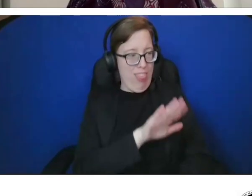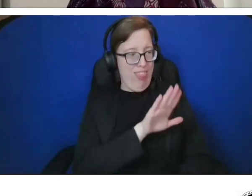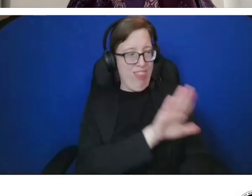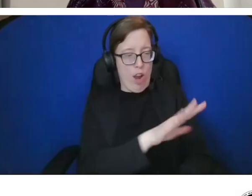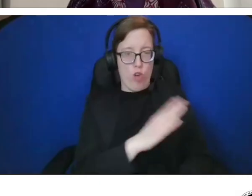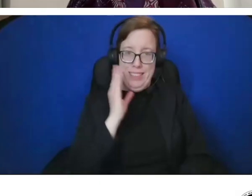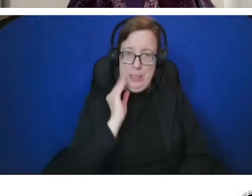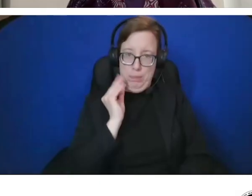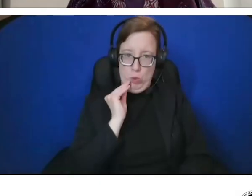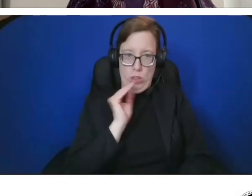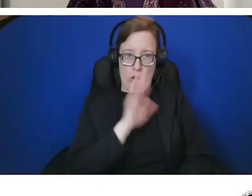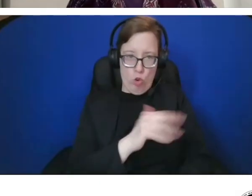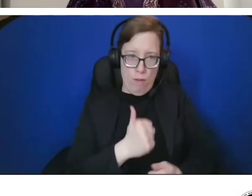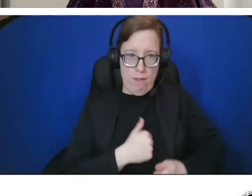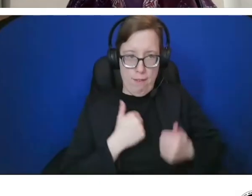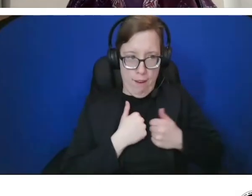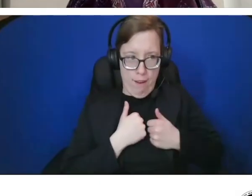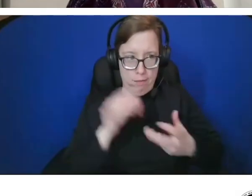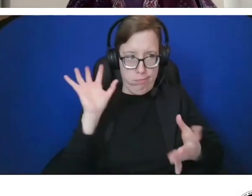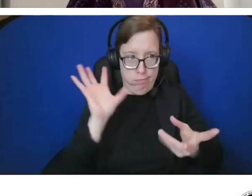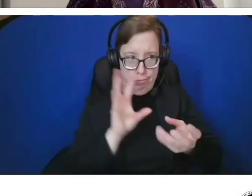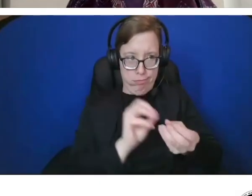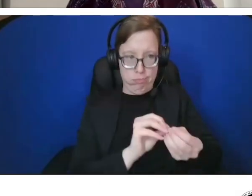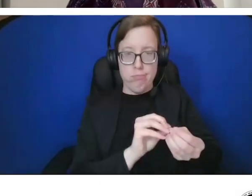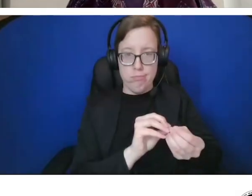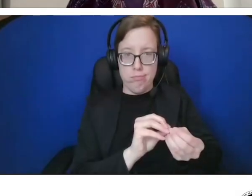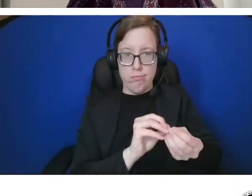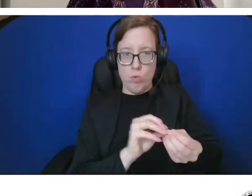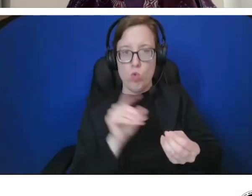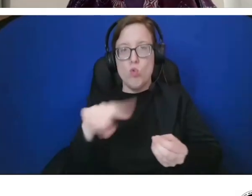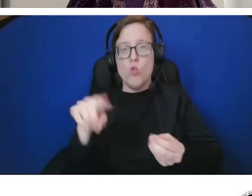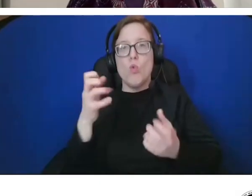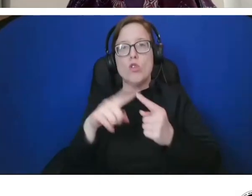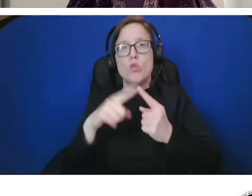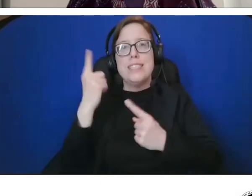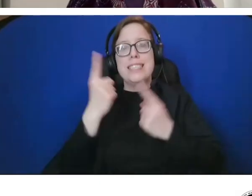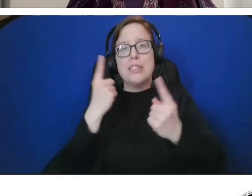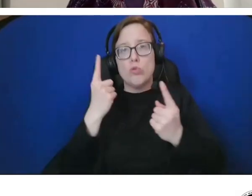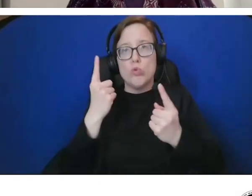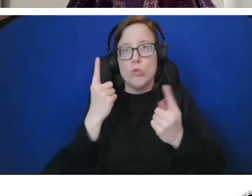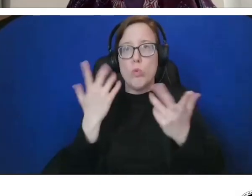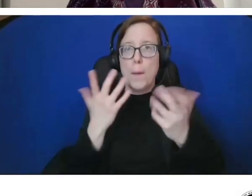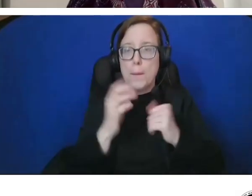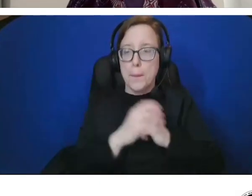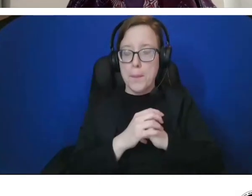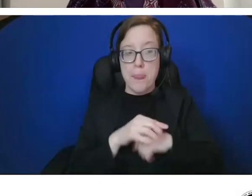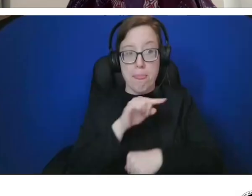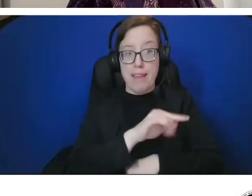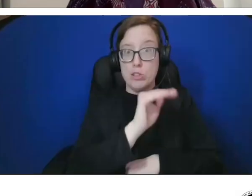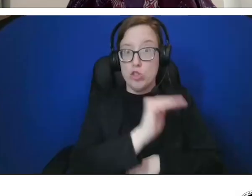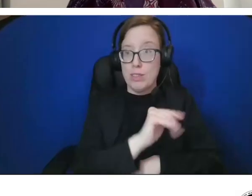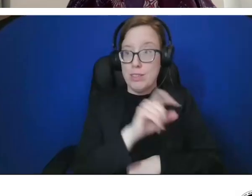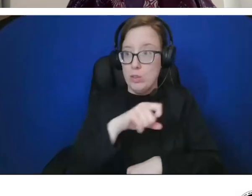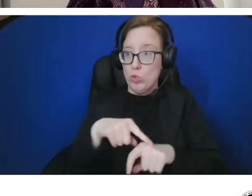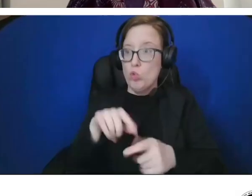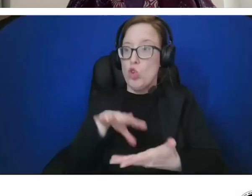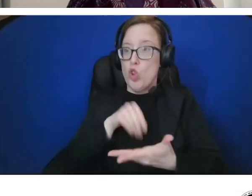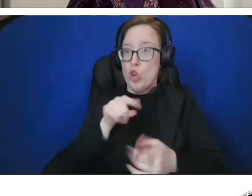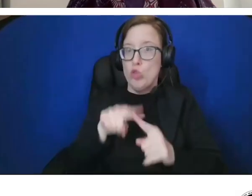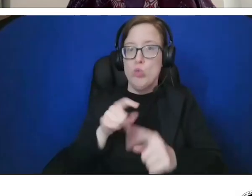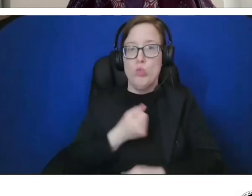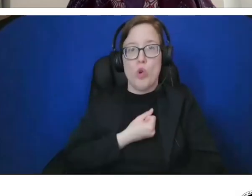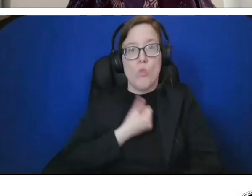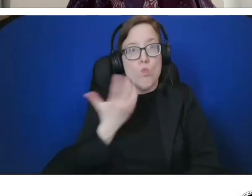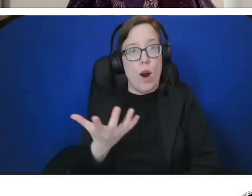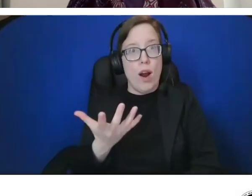about their experience, you want to consider what would this child need to learn